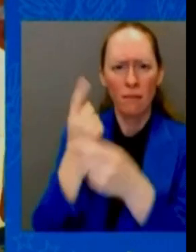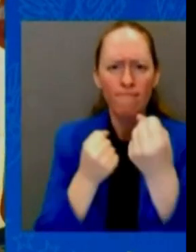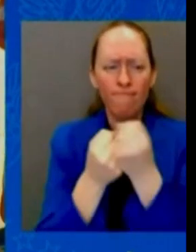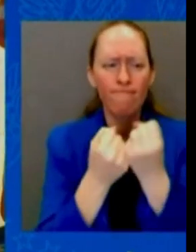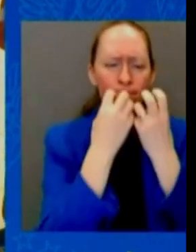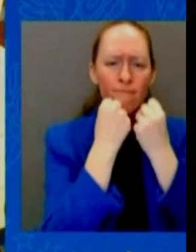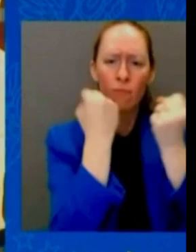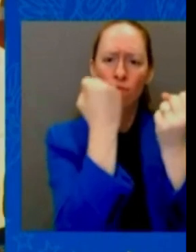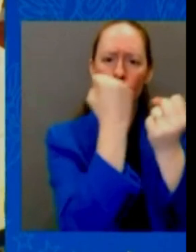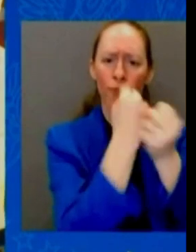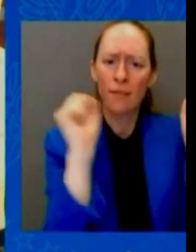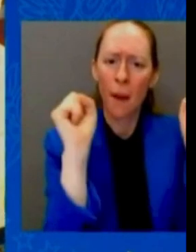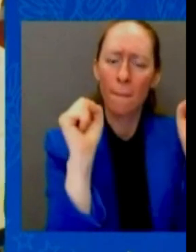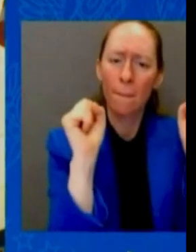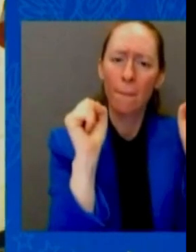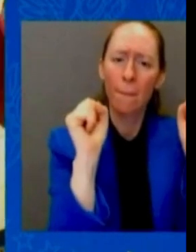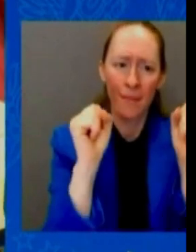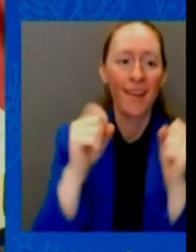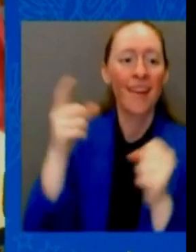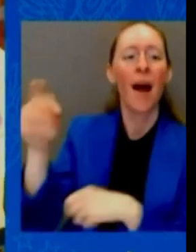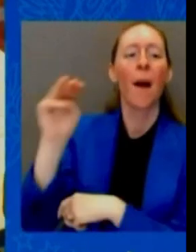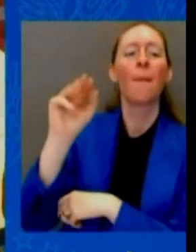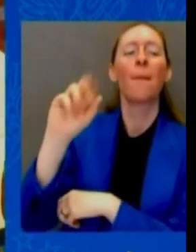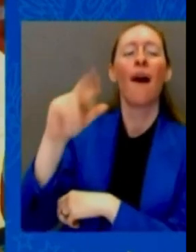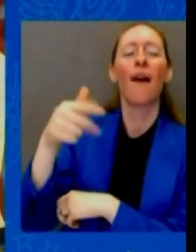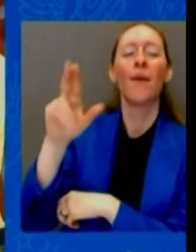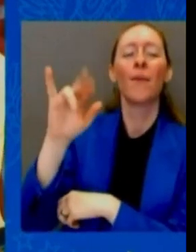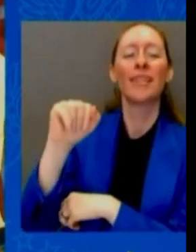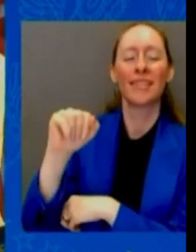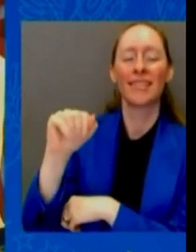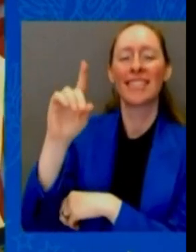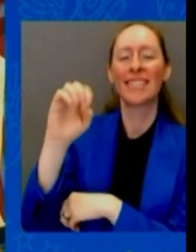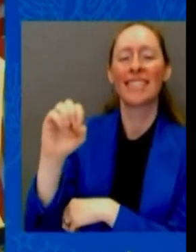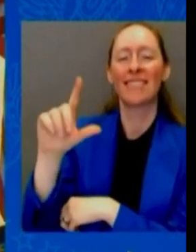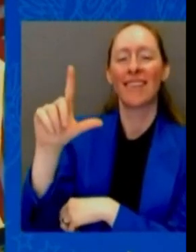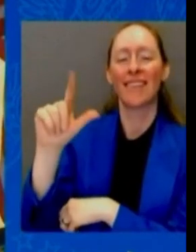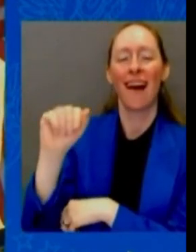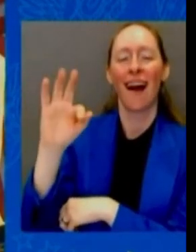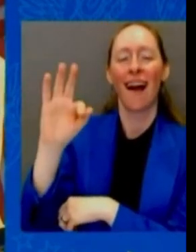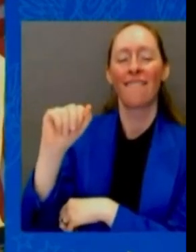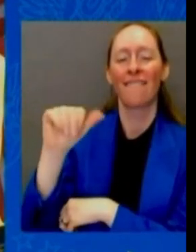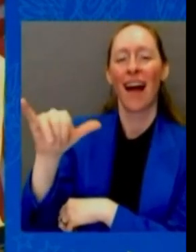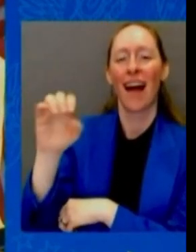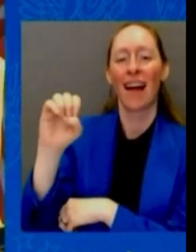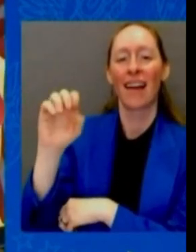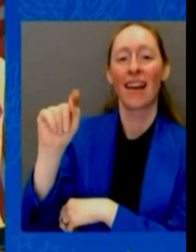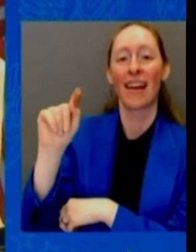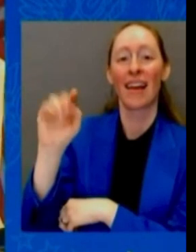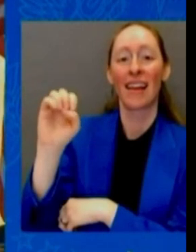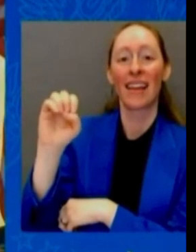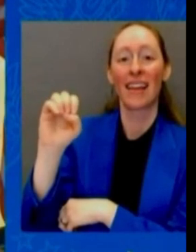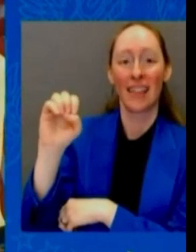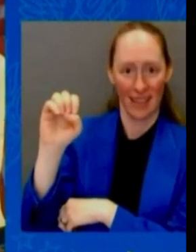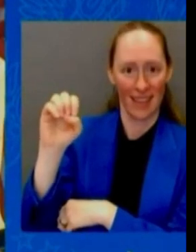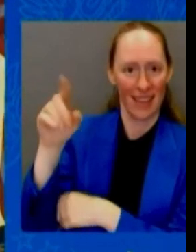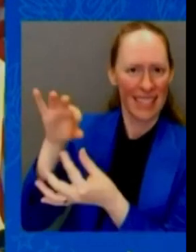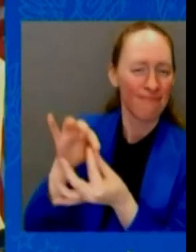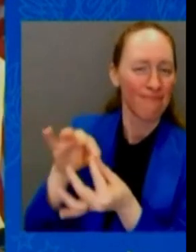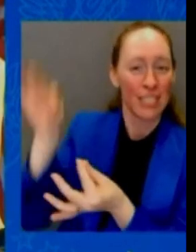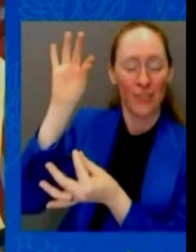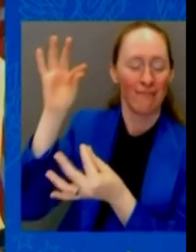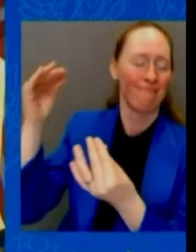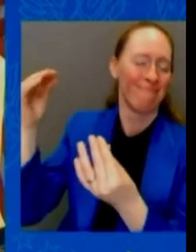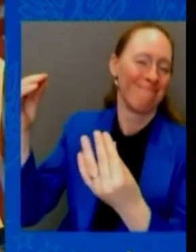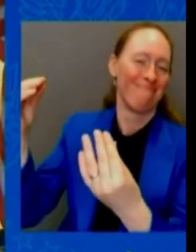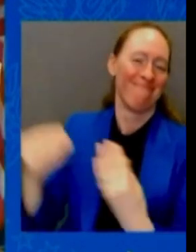revolution, to the sacrifice of American GIs who stormed the beaches of Normandy, our history has